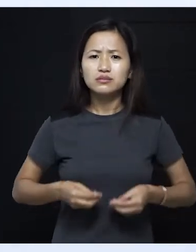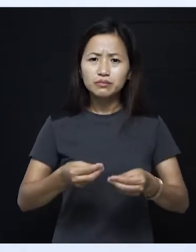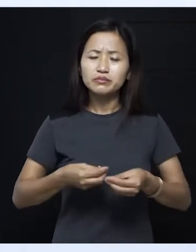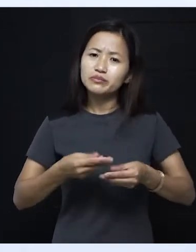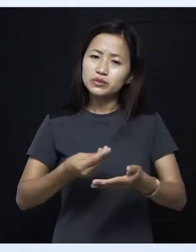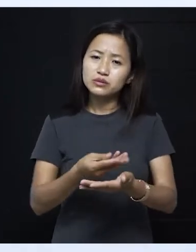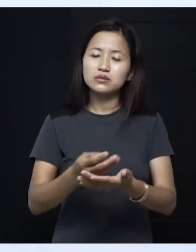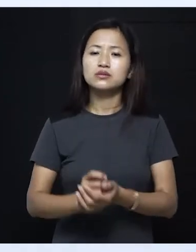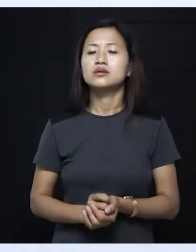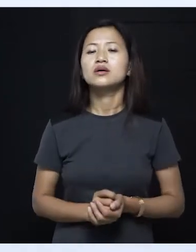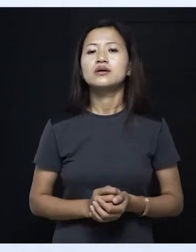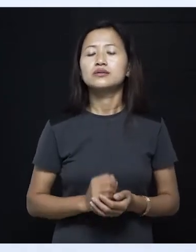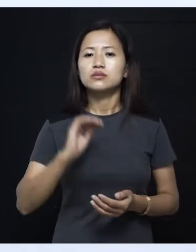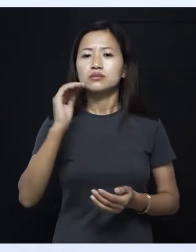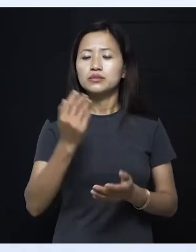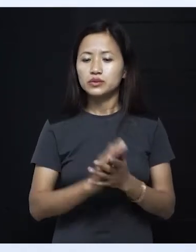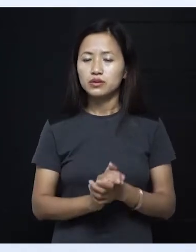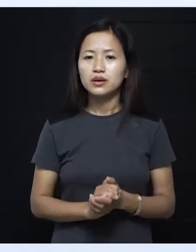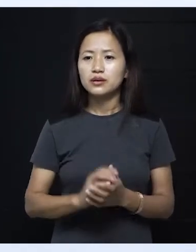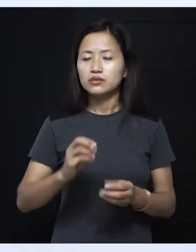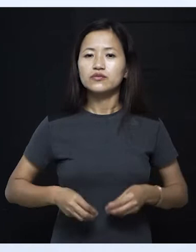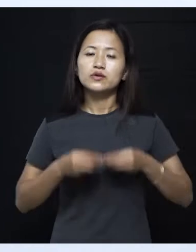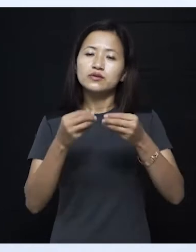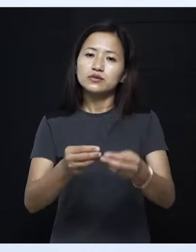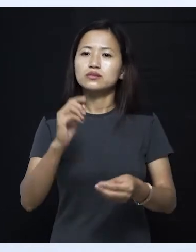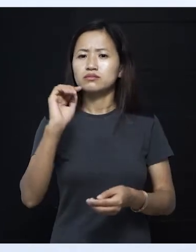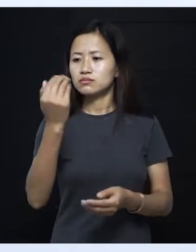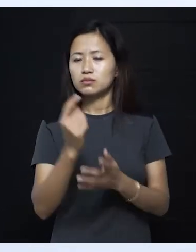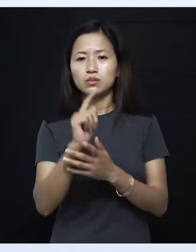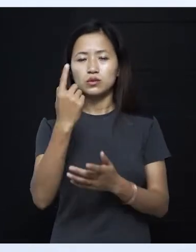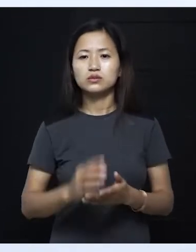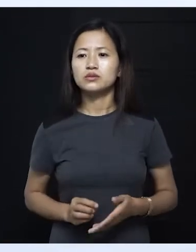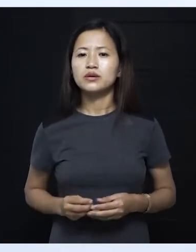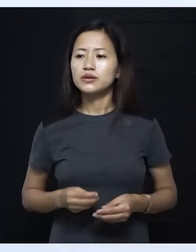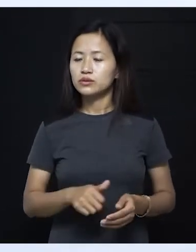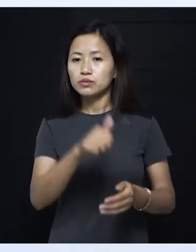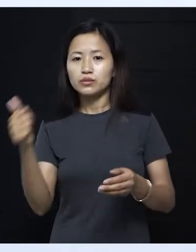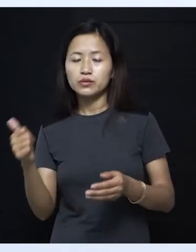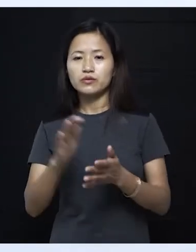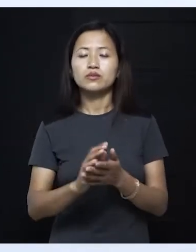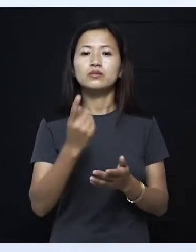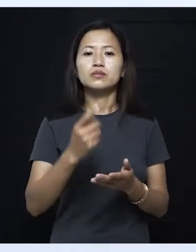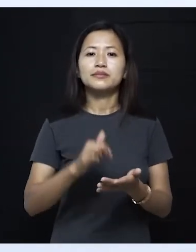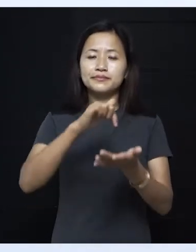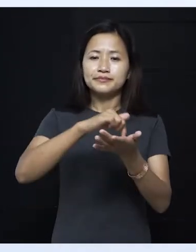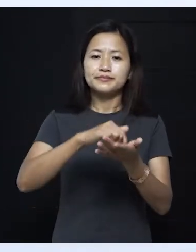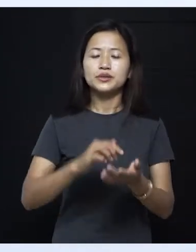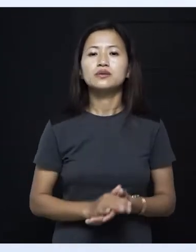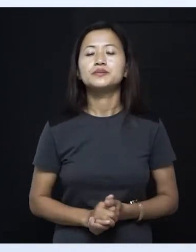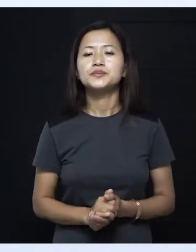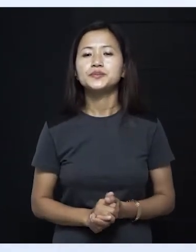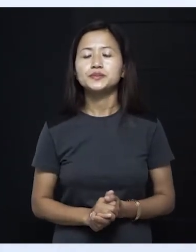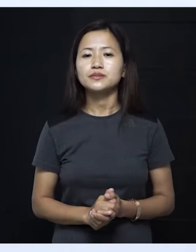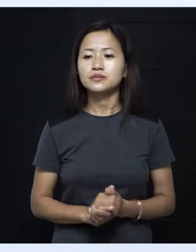is they have to give it to someone, and that person will go and sell it. So that person is called as the middleman, okay.